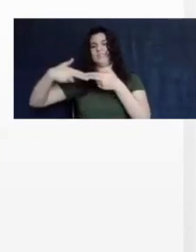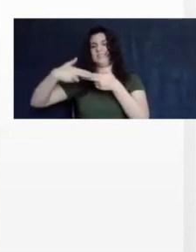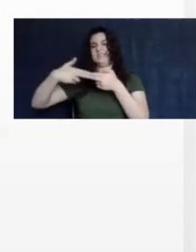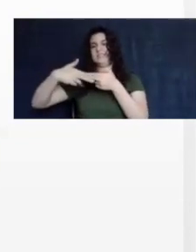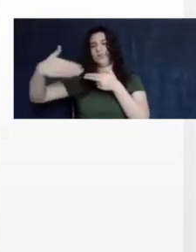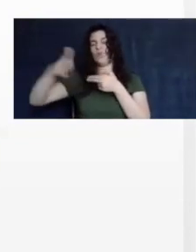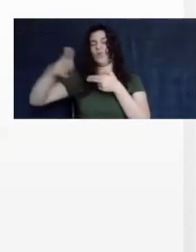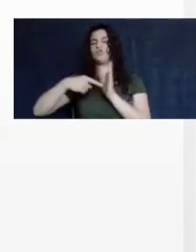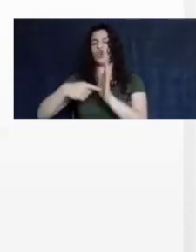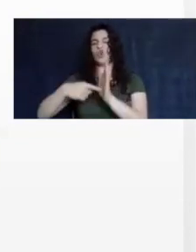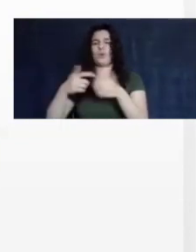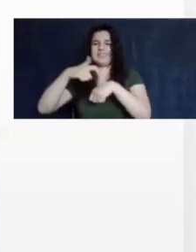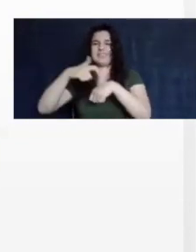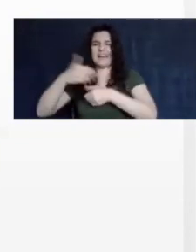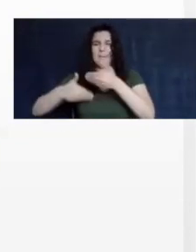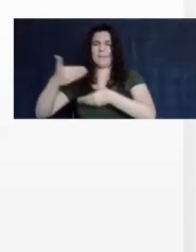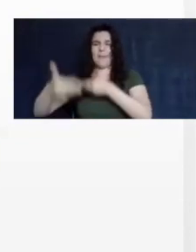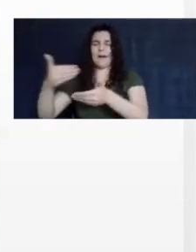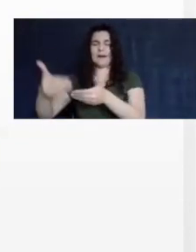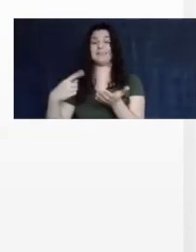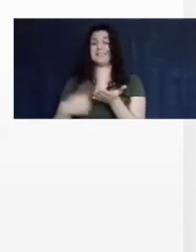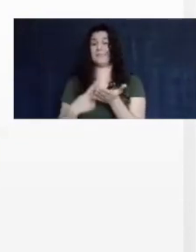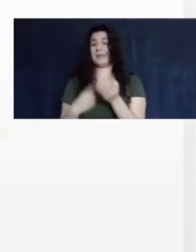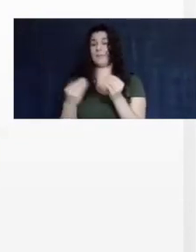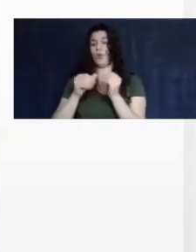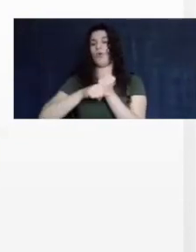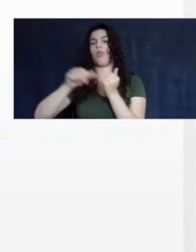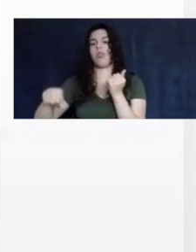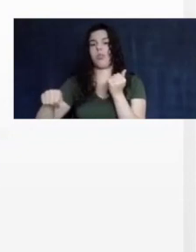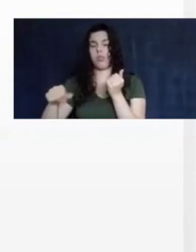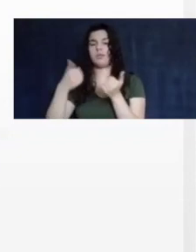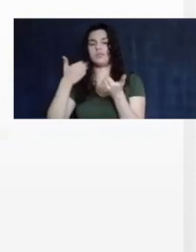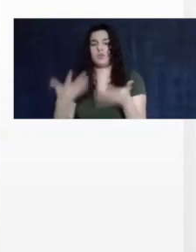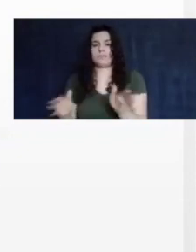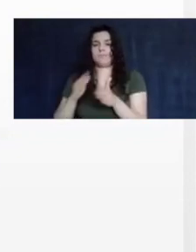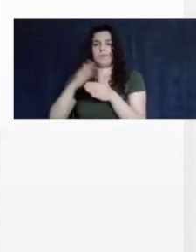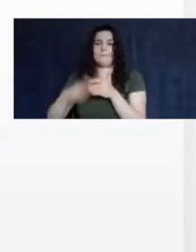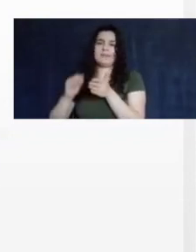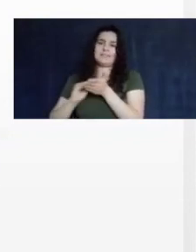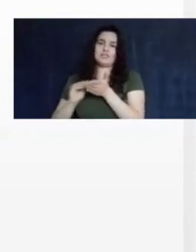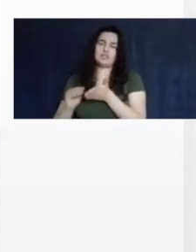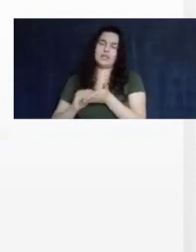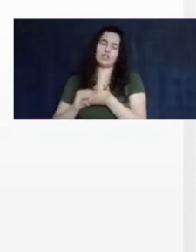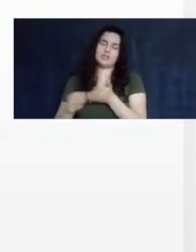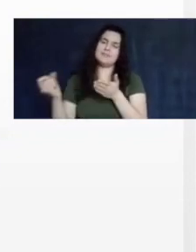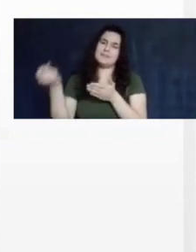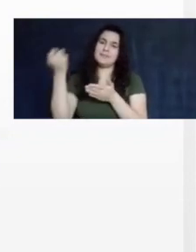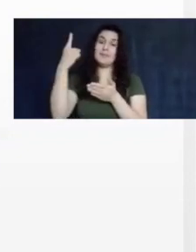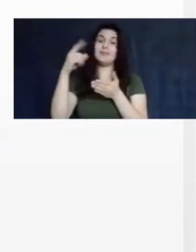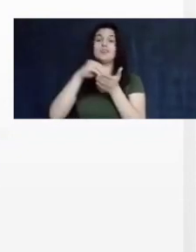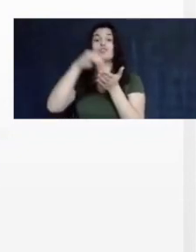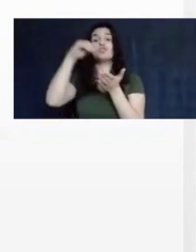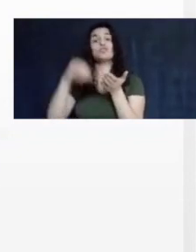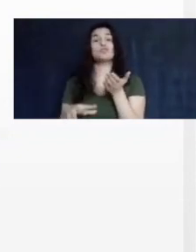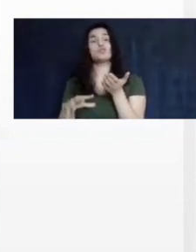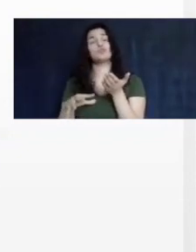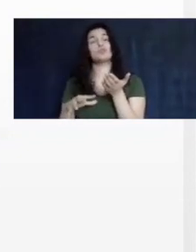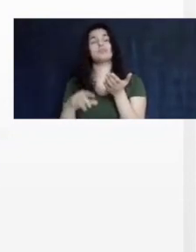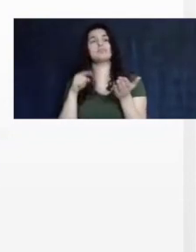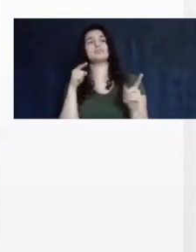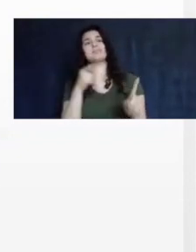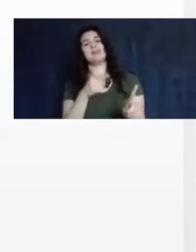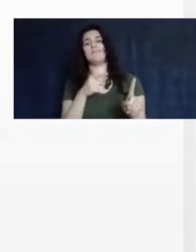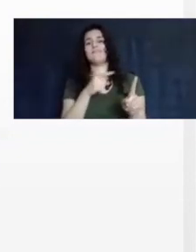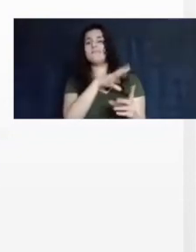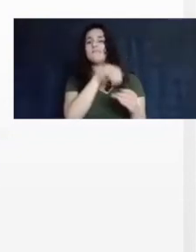timeline. Sometimes it takes longer to complete a dissertation. One of the characteristics of students in a